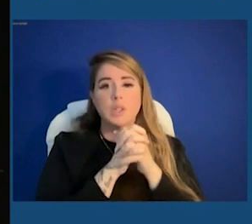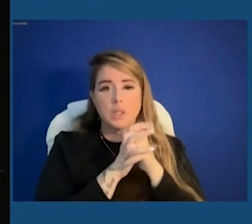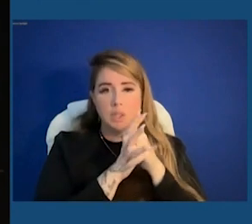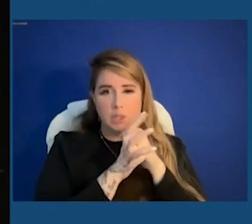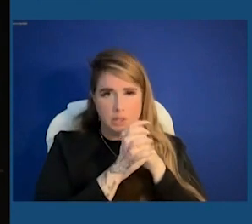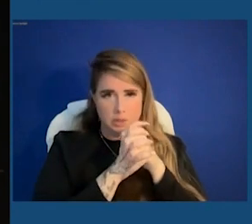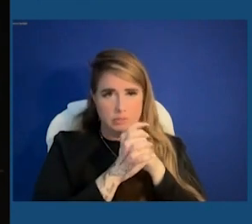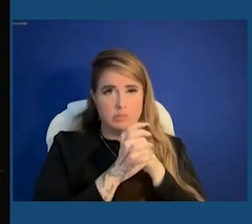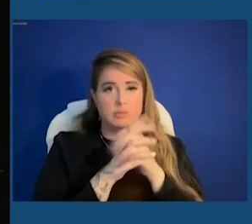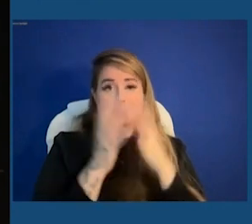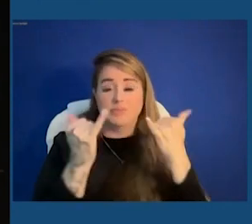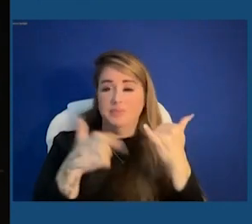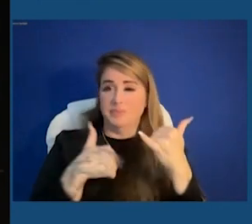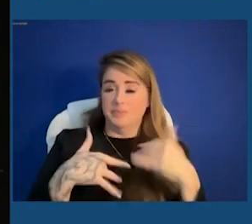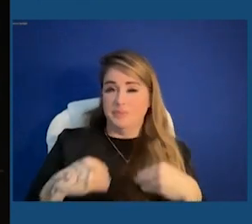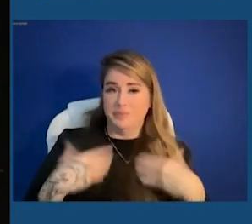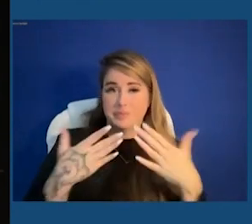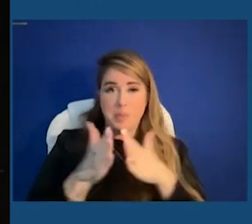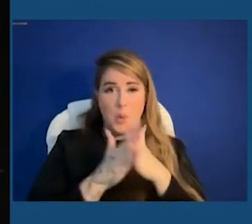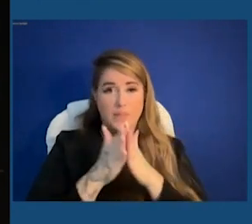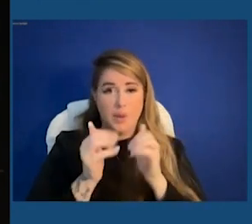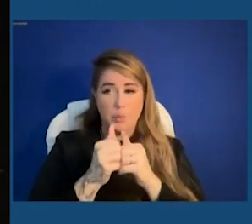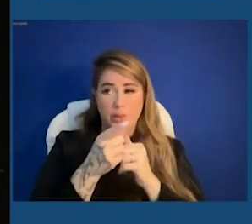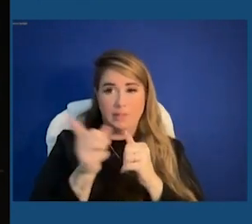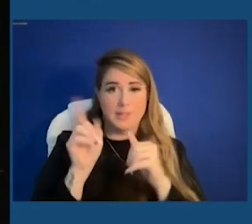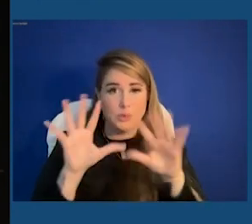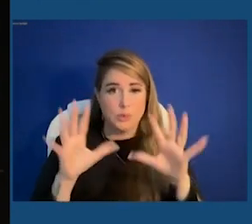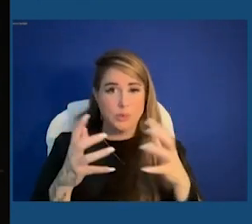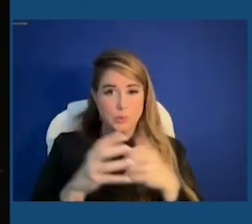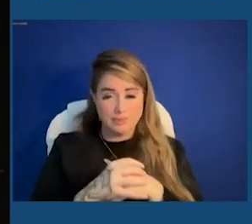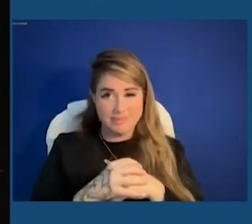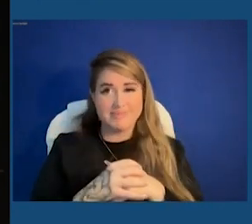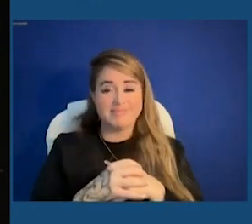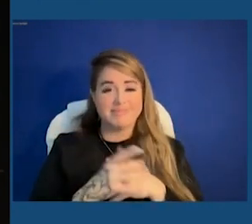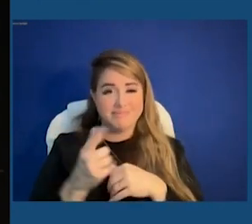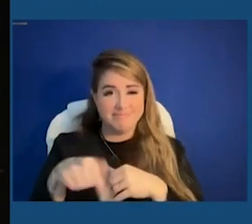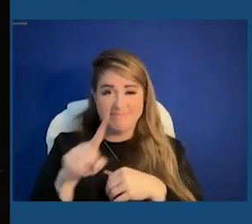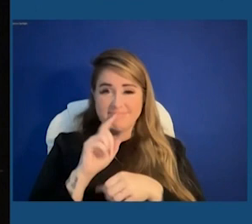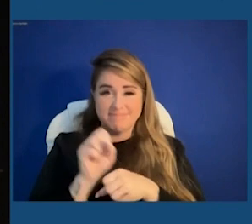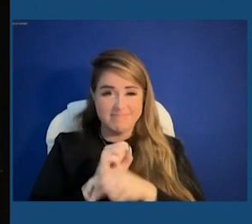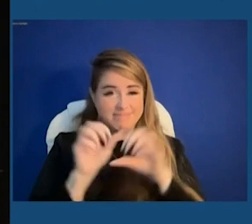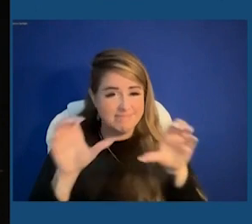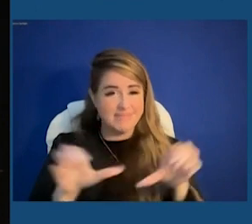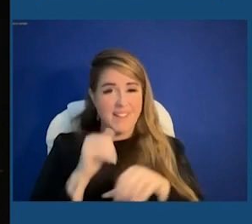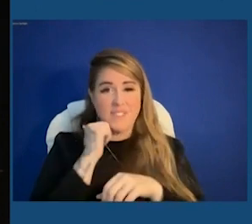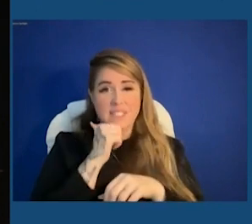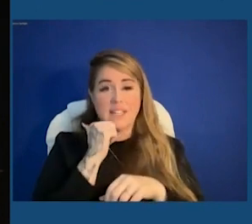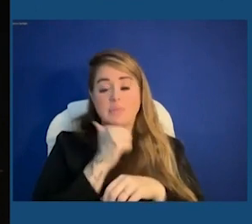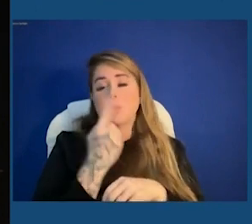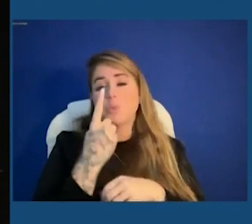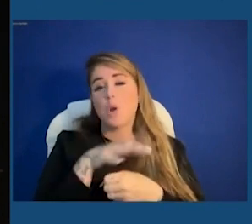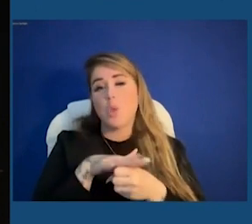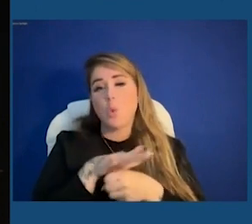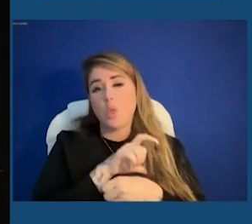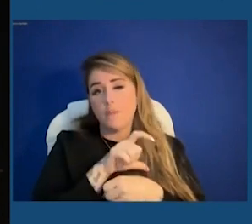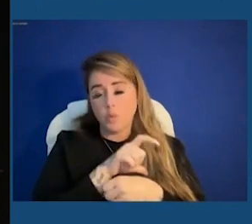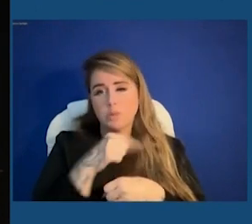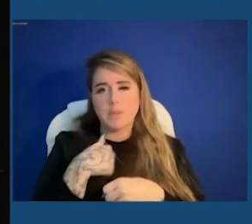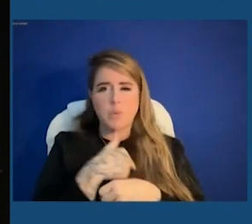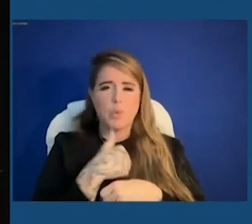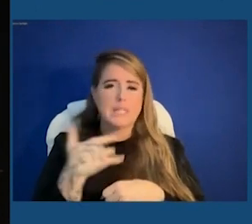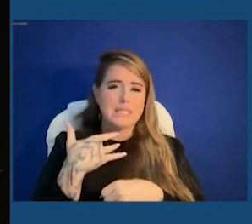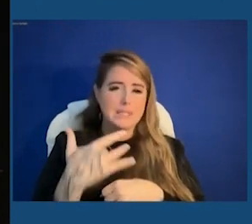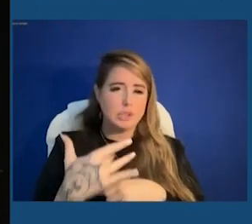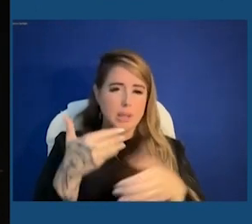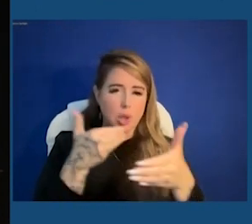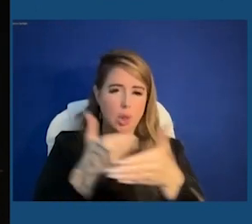This is motivating being up here with this crew. I know that you guys get it done every day. So a local law enforcement, we're usually the closest touch